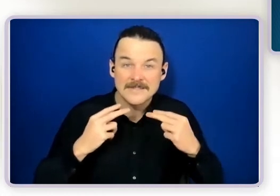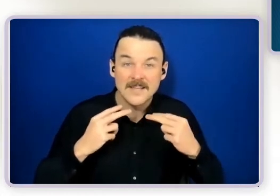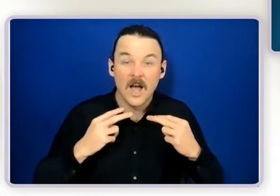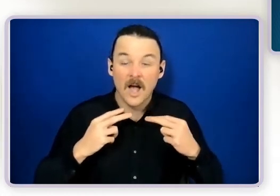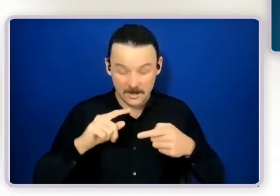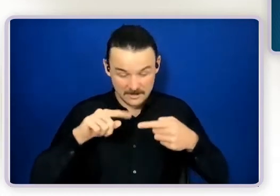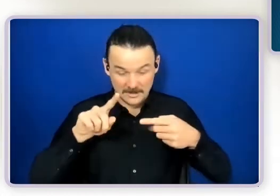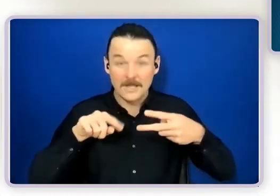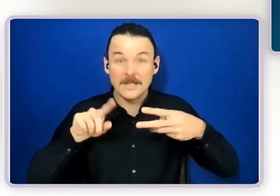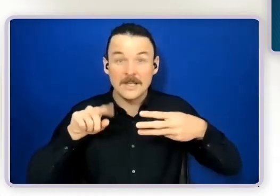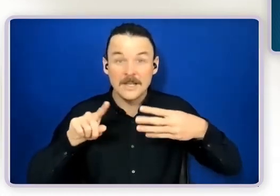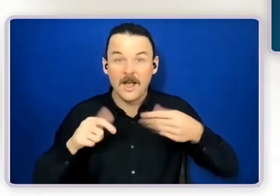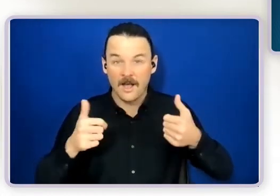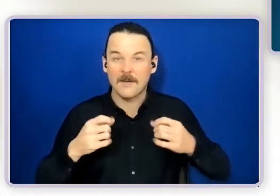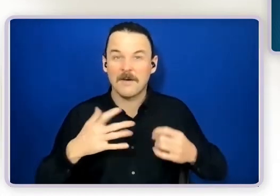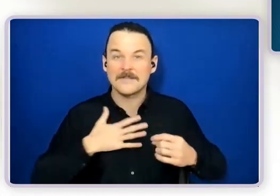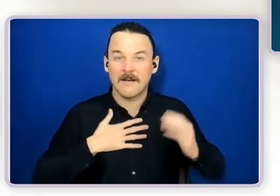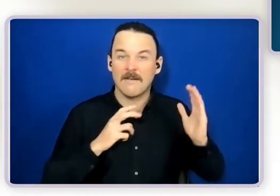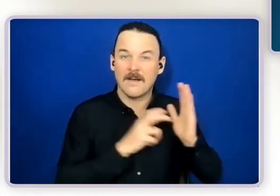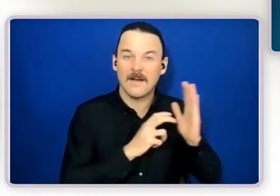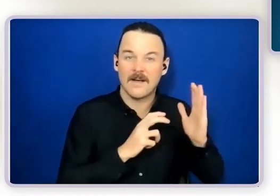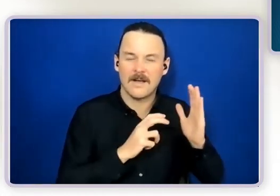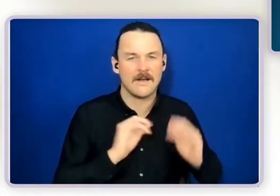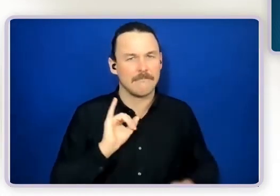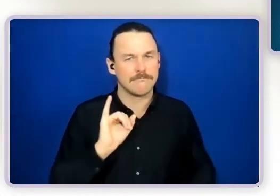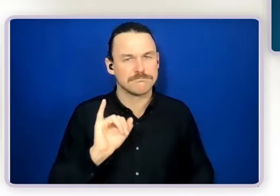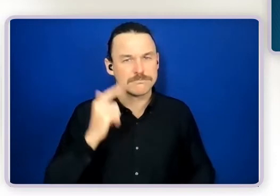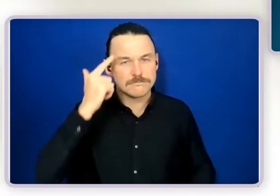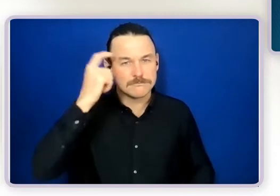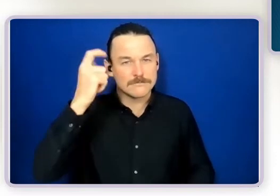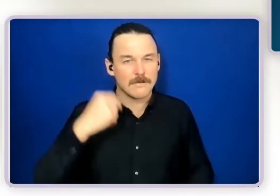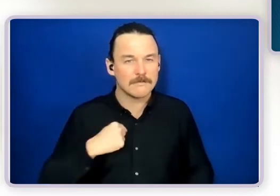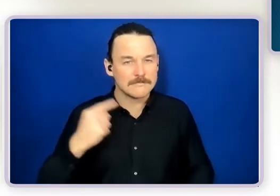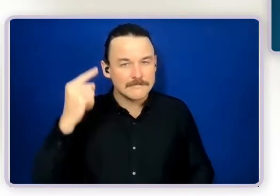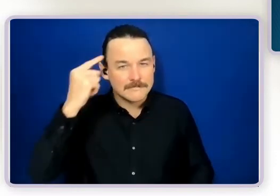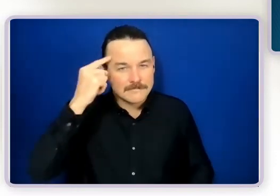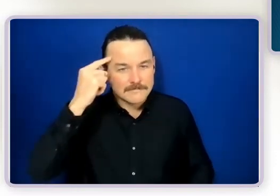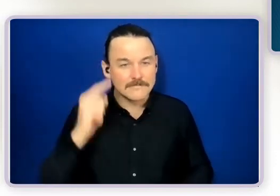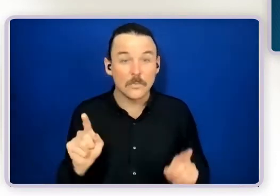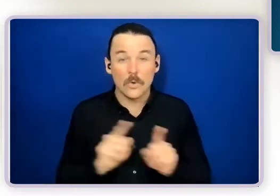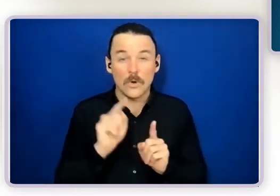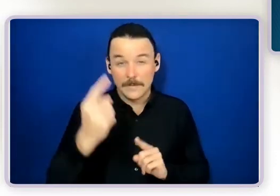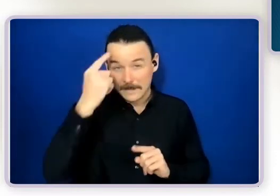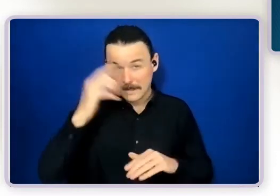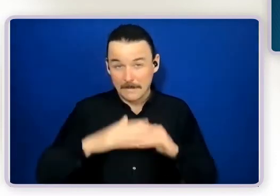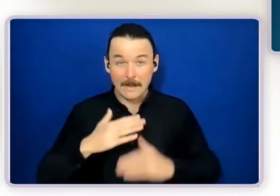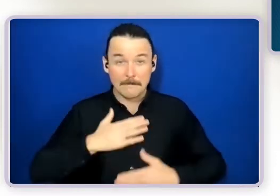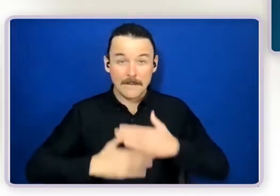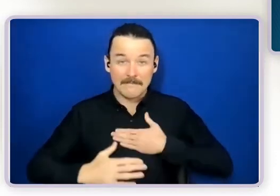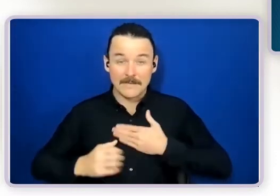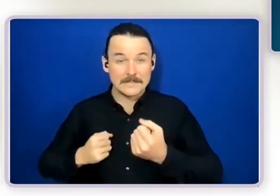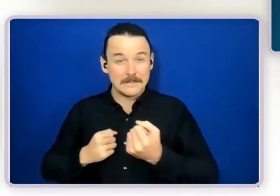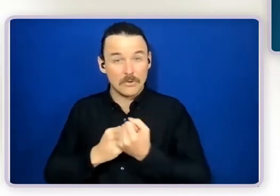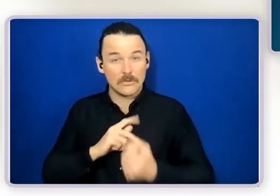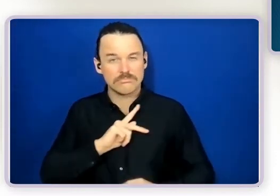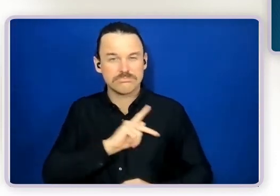opinion. And when you think about the ethics of being a behaviour support practitioner, which is